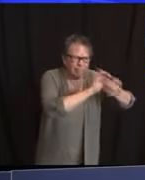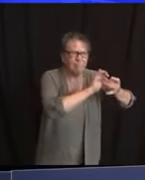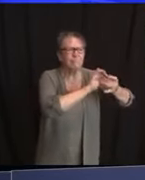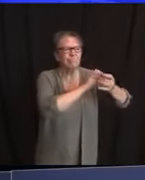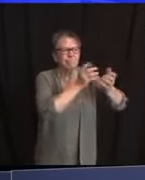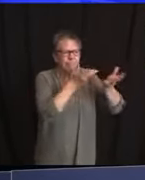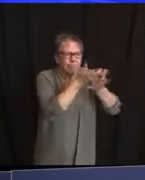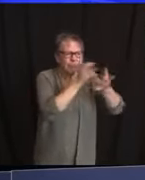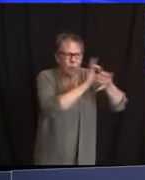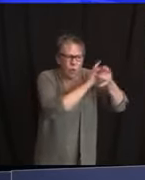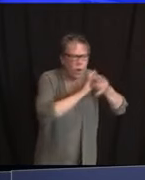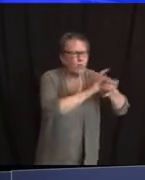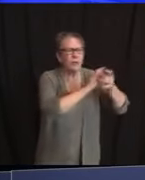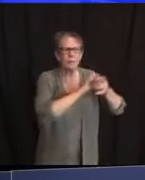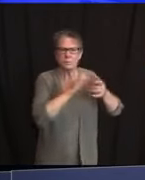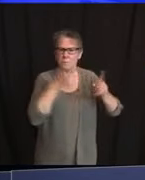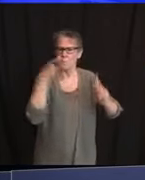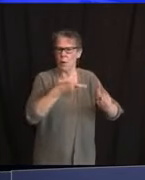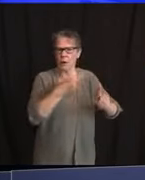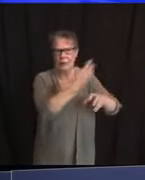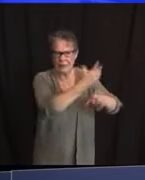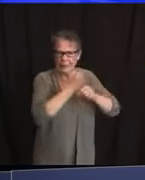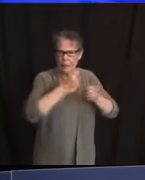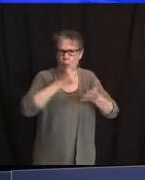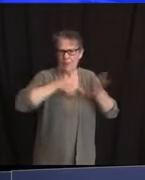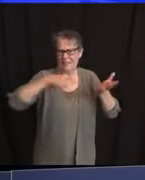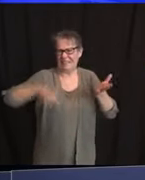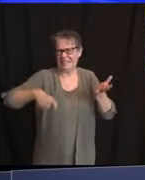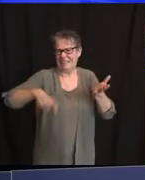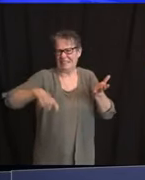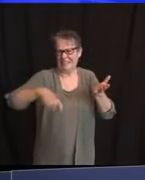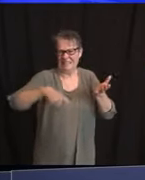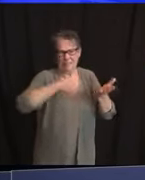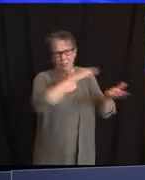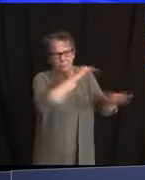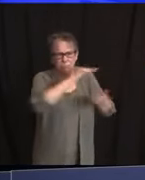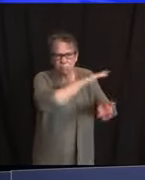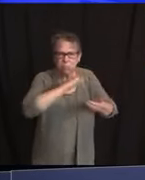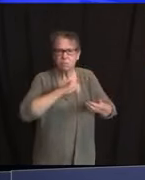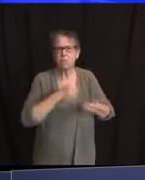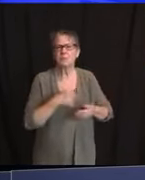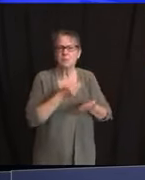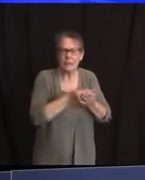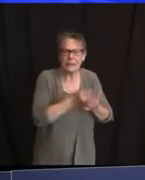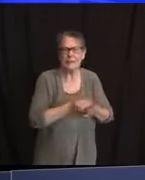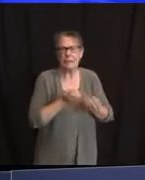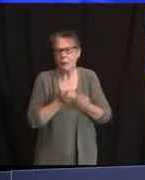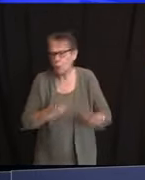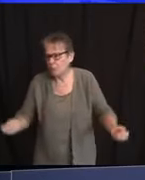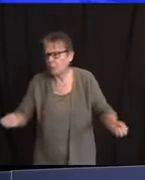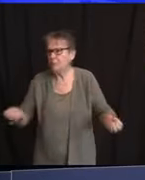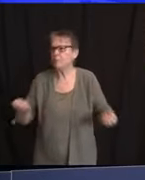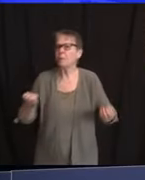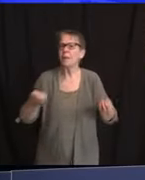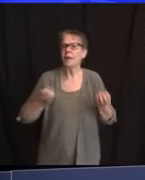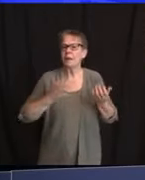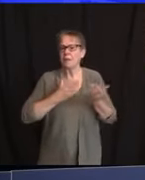partisan piece of legislation. I've particularly withheld its introduction in order to get several other Republicans lined up. And I think